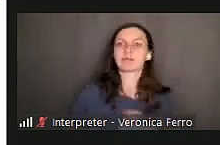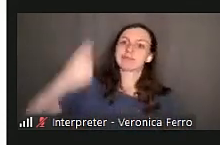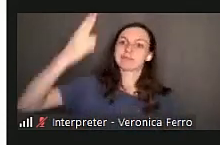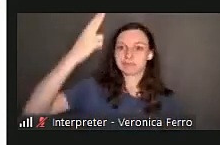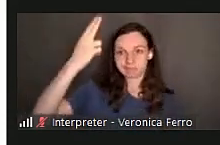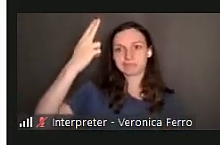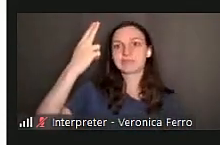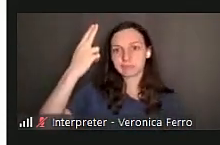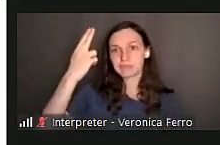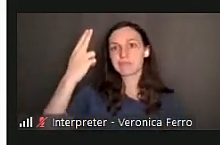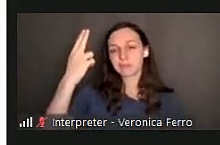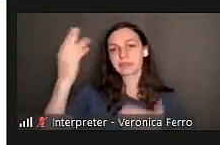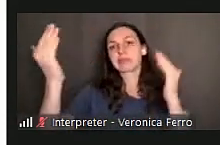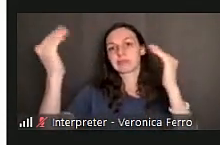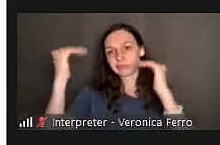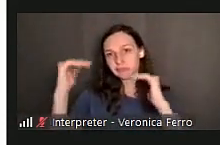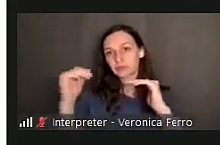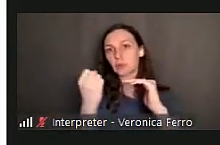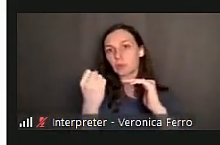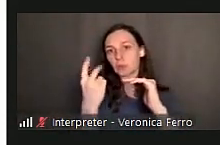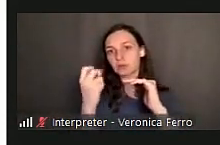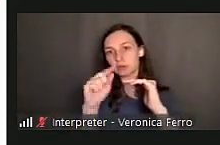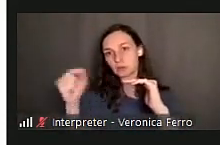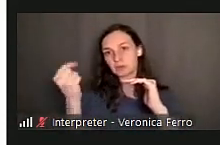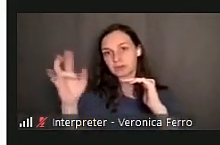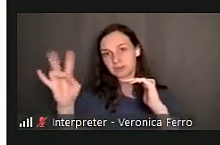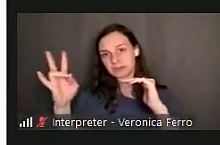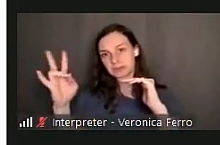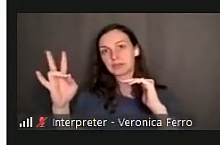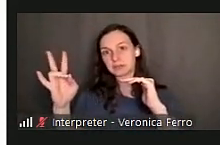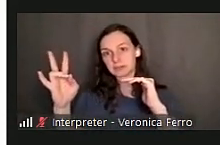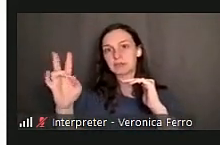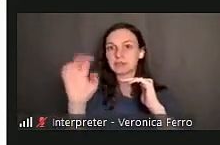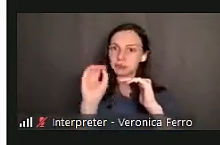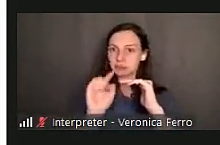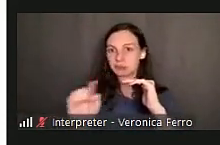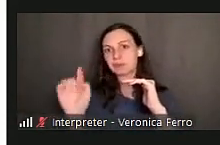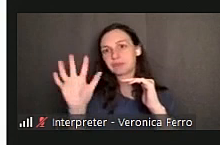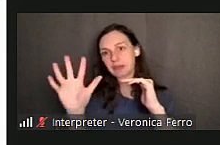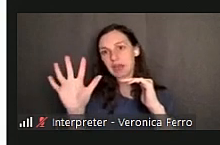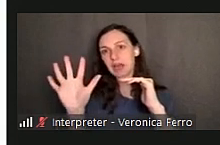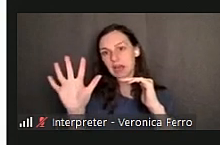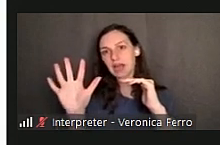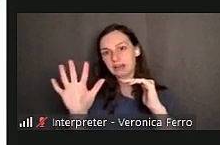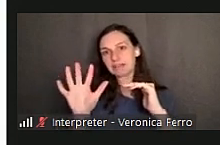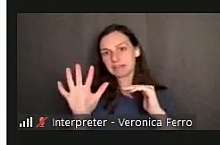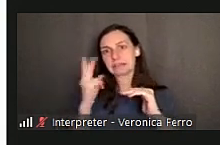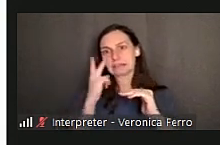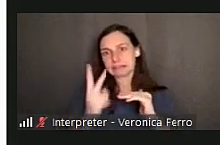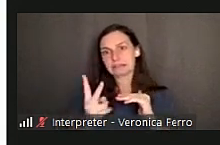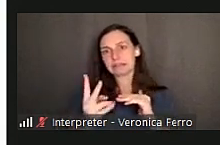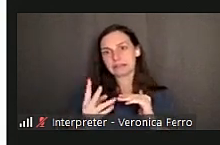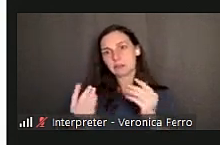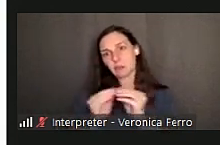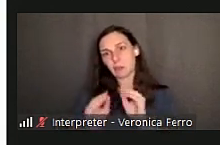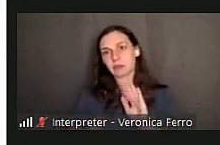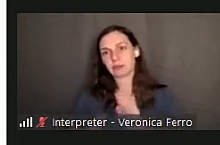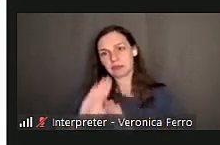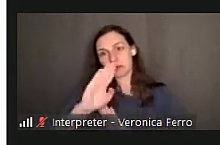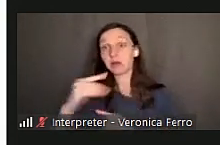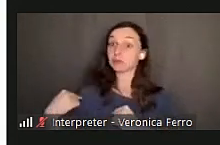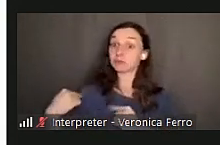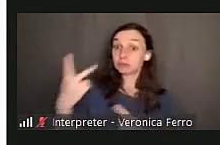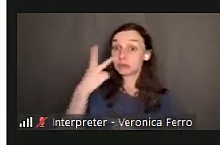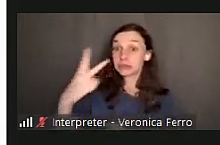to 17 year olds and the 0 to 5 year olds, that's really where we've seen that rebound in cases. So we were seeing a nice steady decline for a little while. And